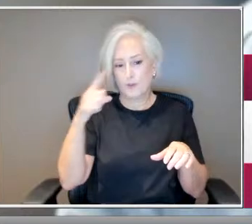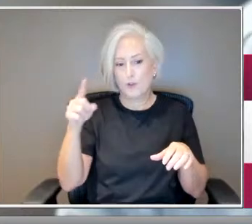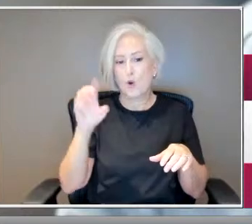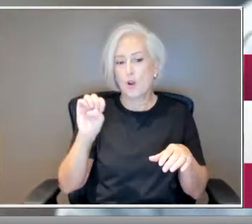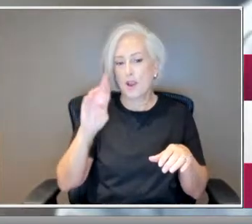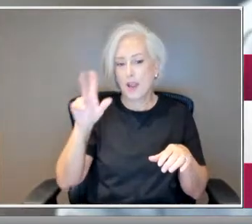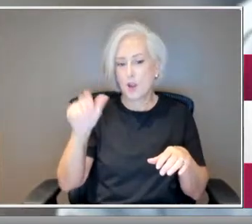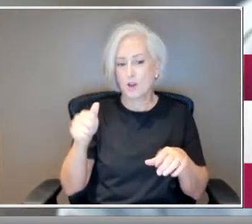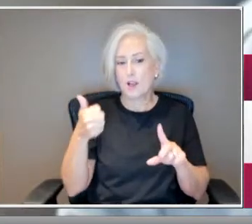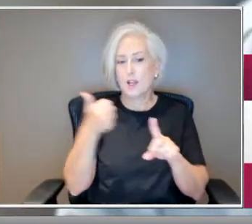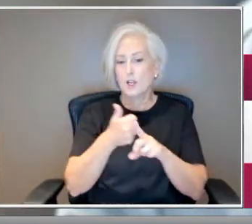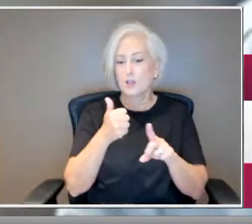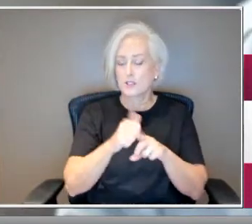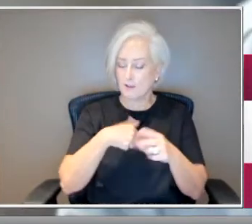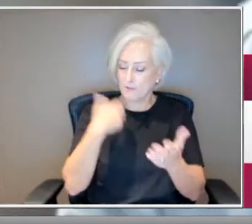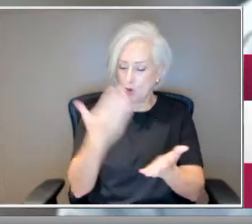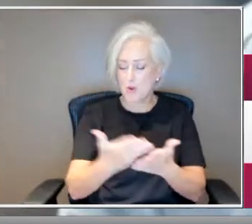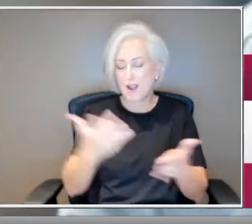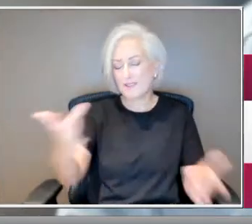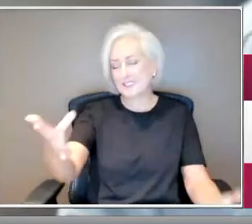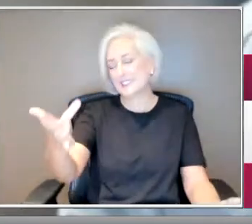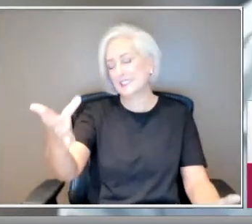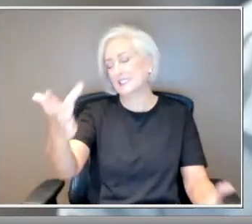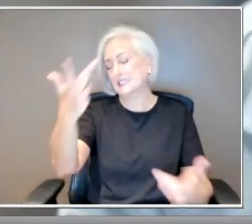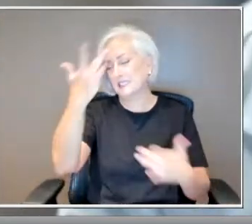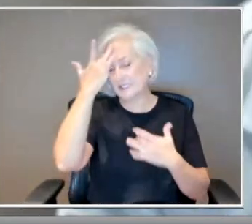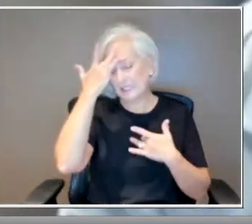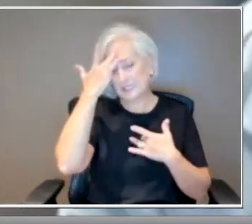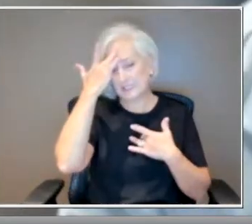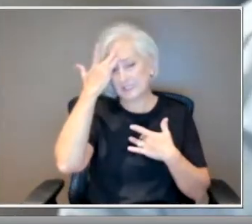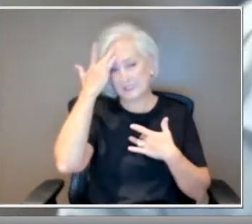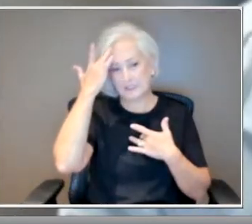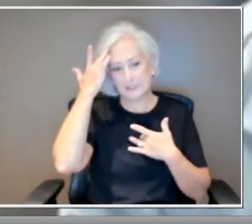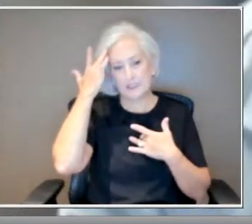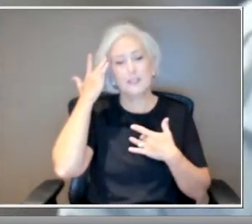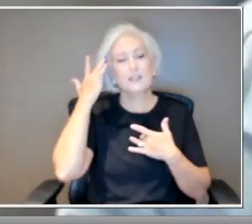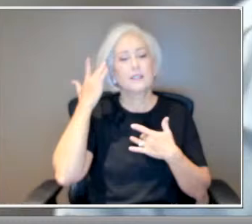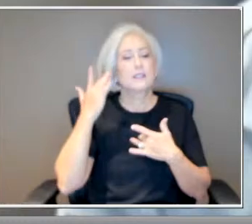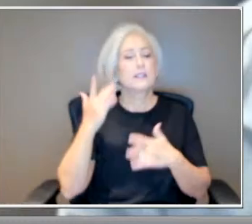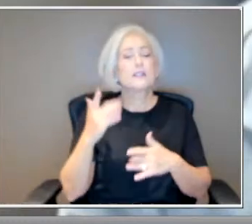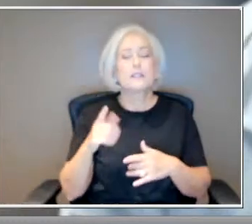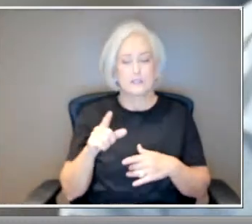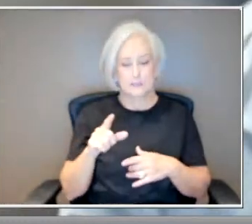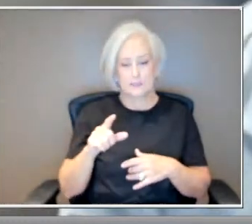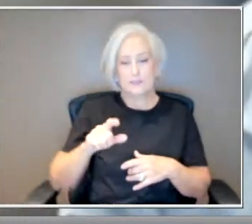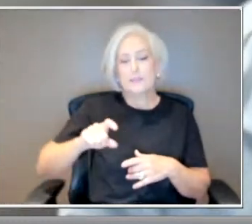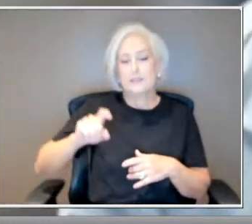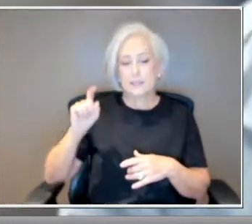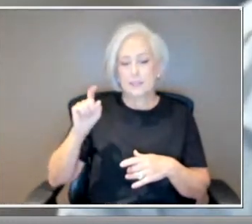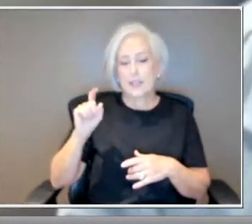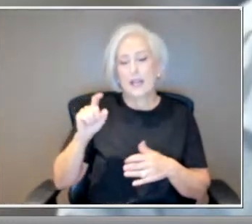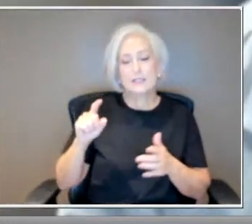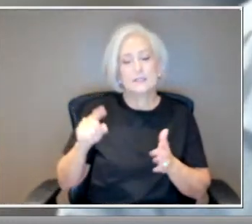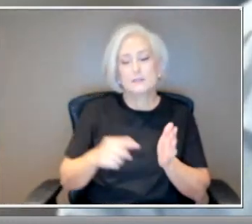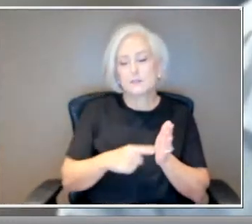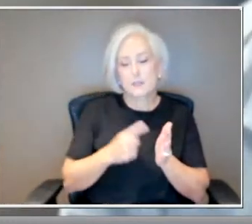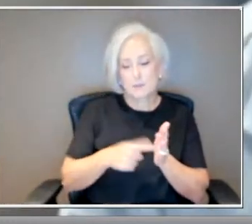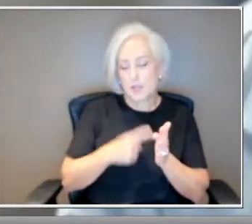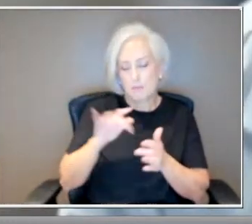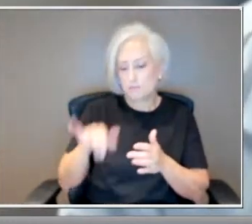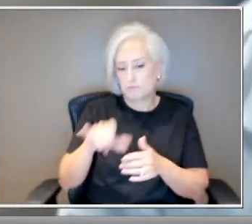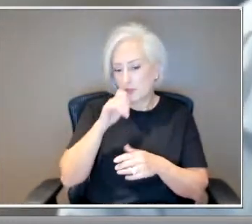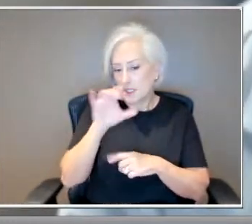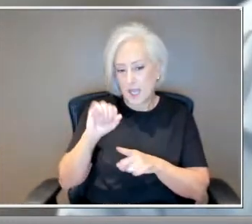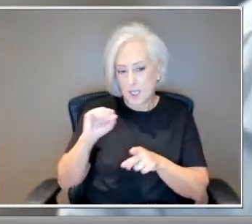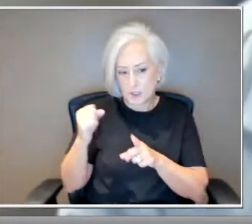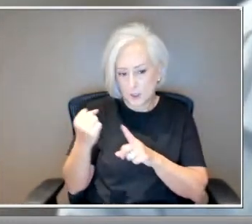come very sick, have well, although sometimes that's not the case, and there